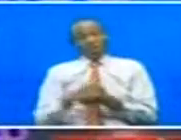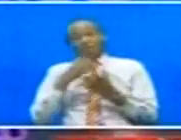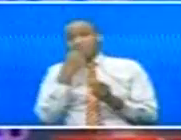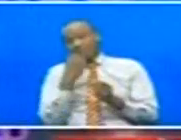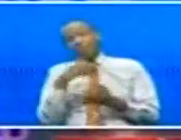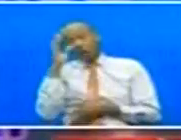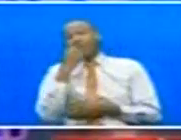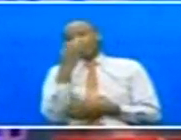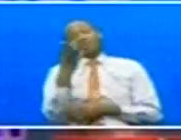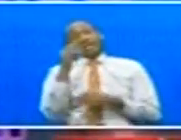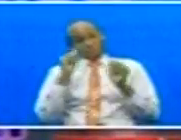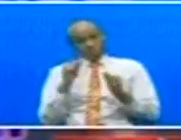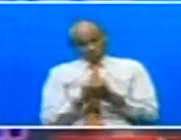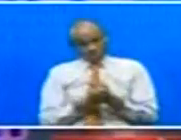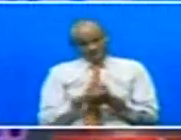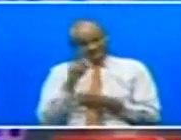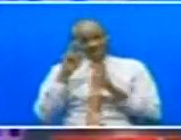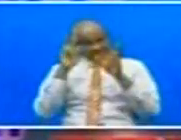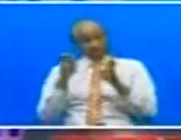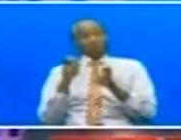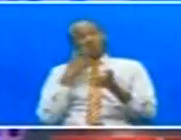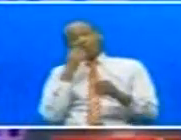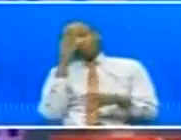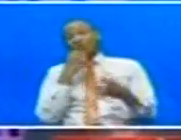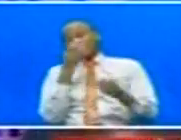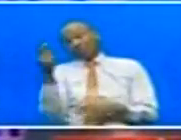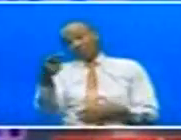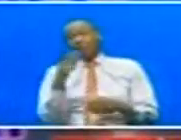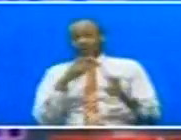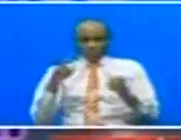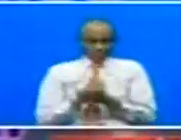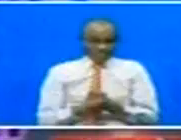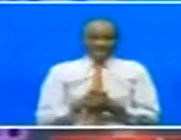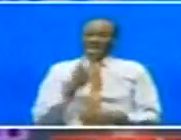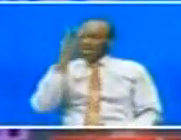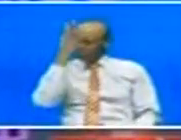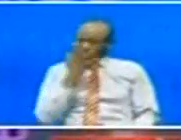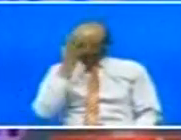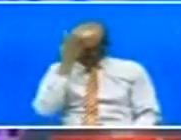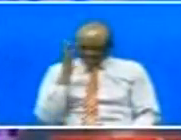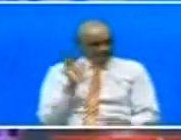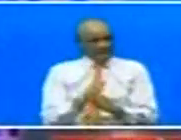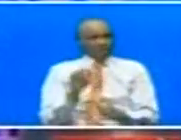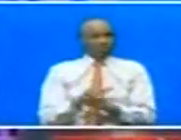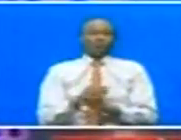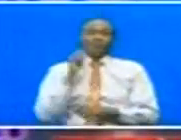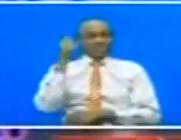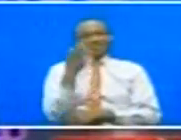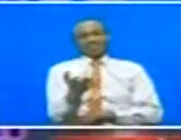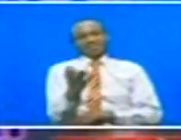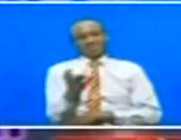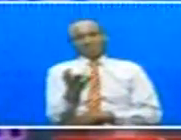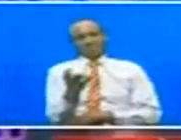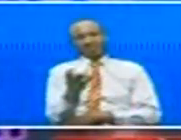information forthcoming as far as that issue is concerned. Because it's embarrassing, let me put it that way, for a head of state